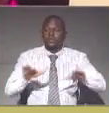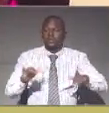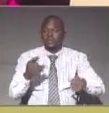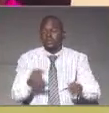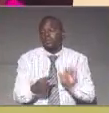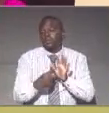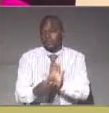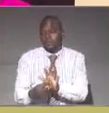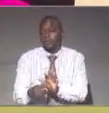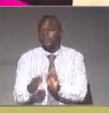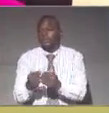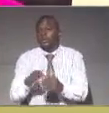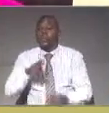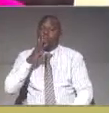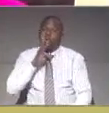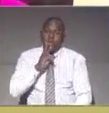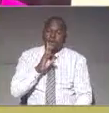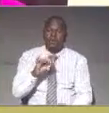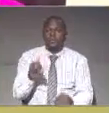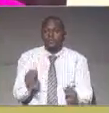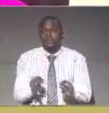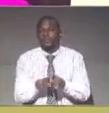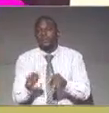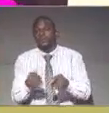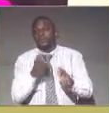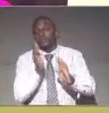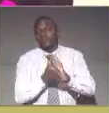has introduced new brands of wine to the existing portfolio.